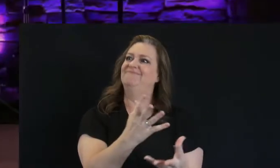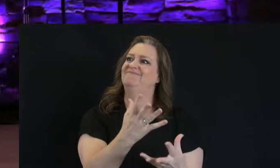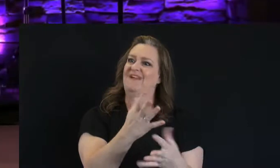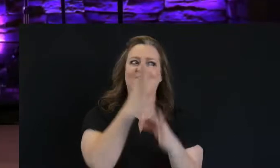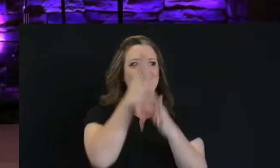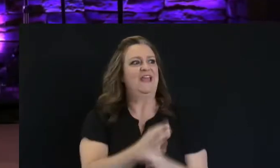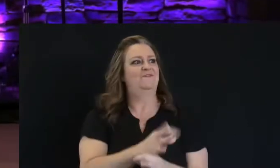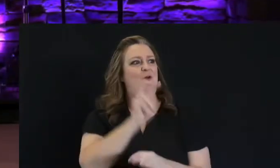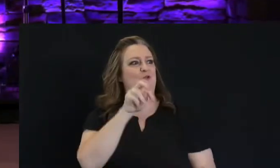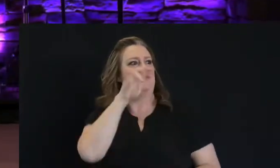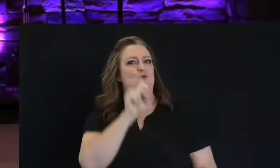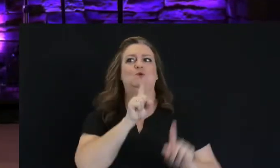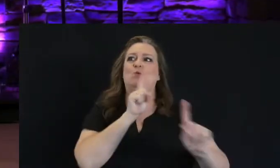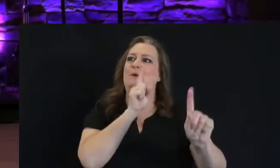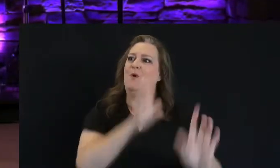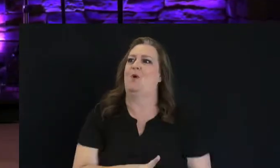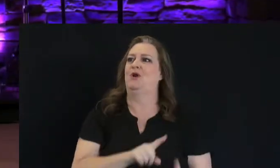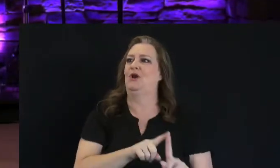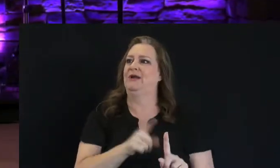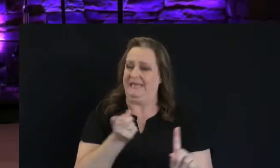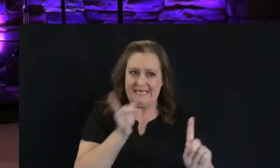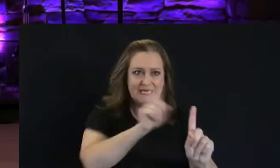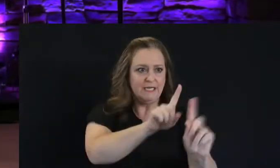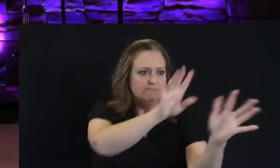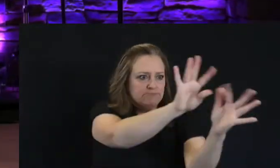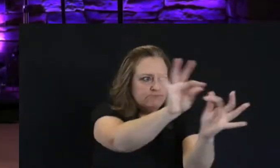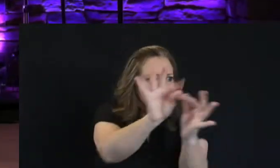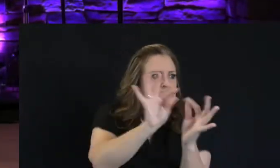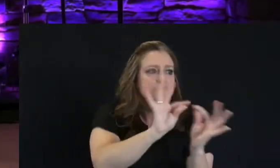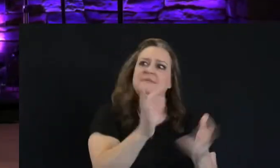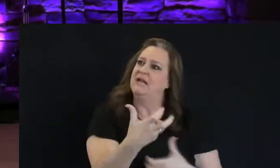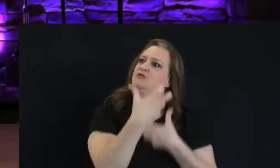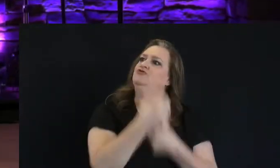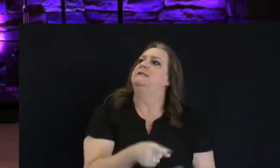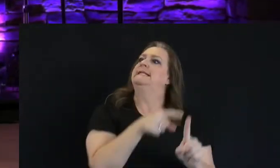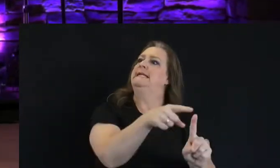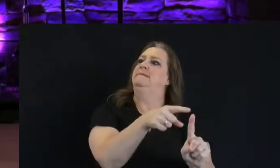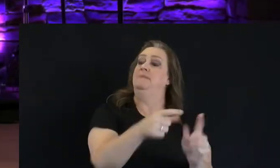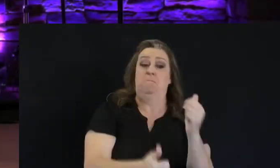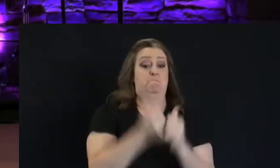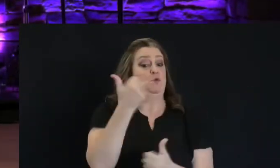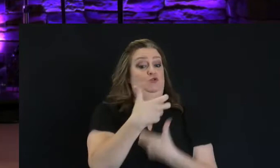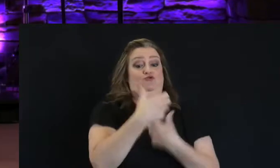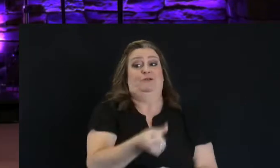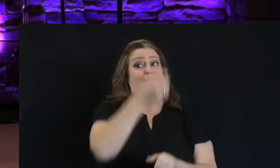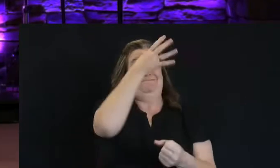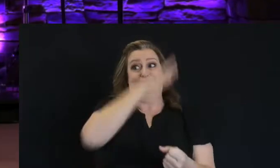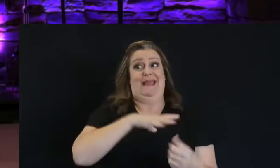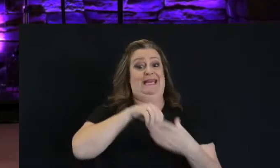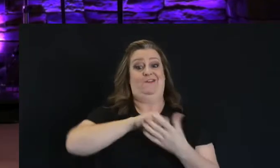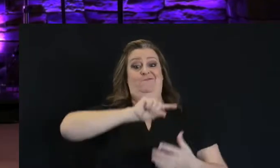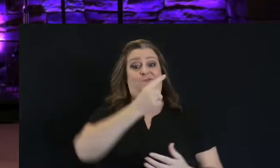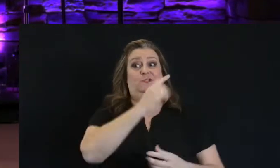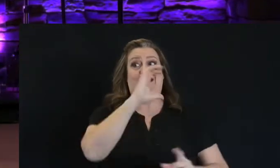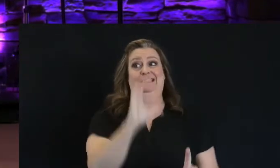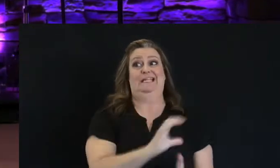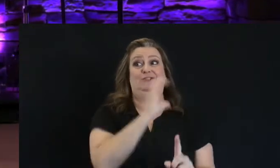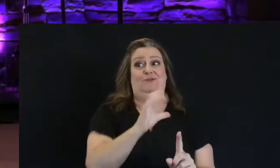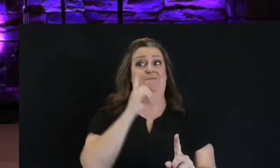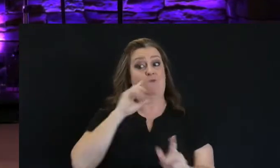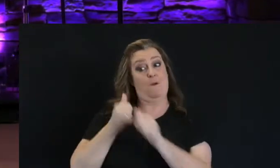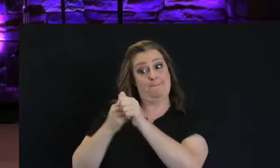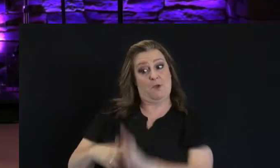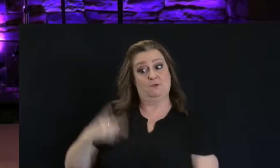reporter. He's a faithful news reporter. He's somebody that you can trust. He's the most trusted man in the first century when it comes to news reports for the Apostle